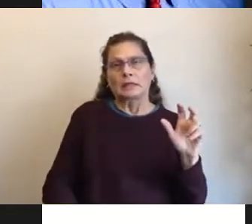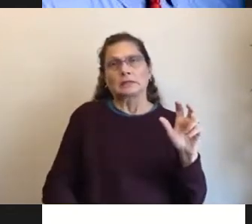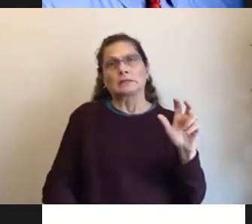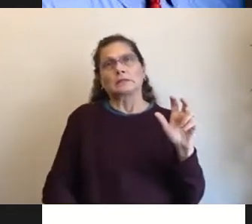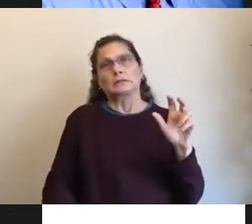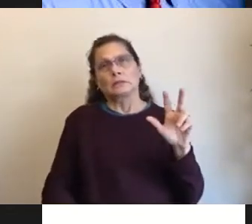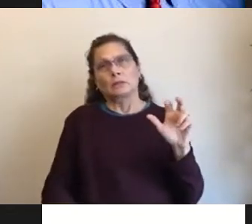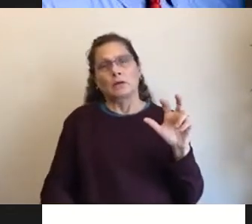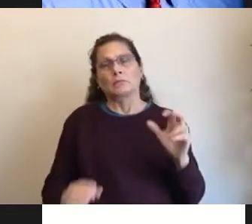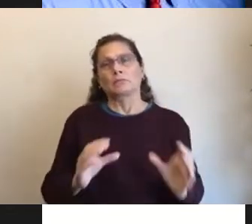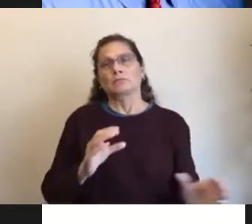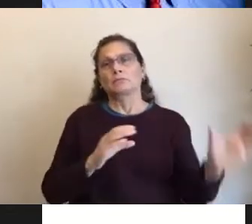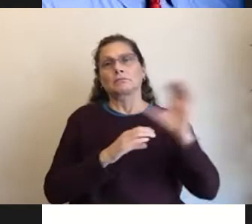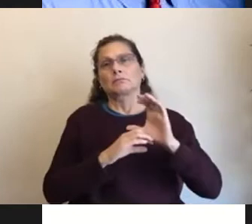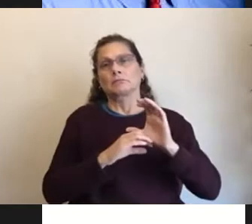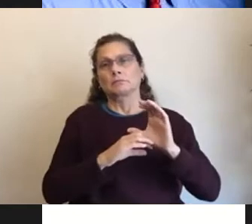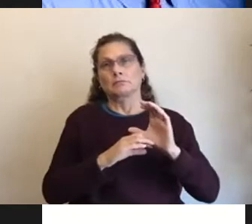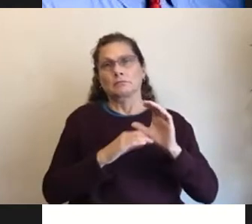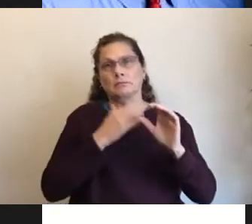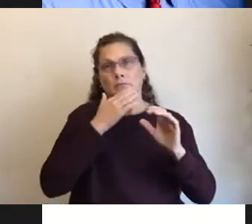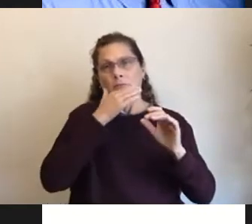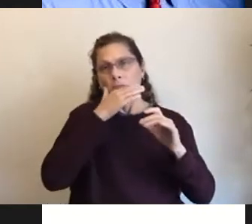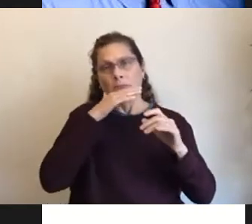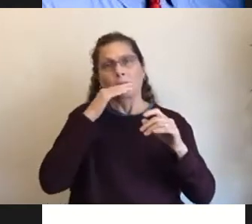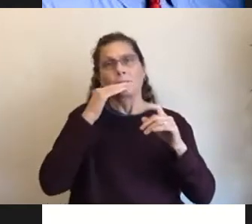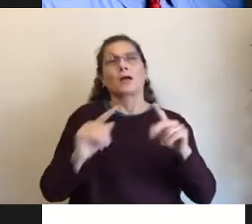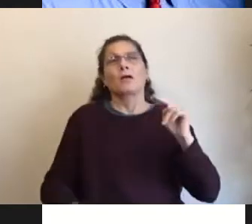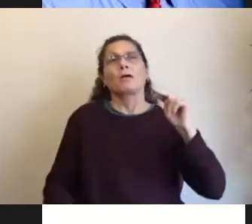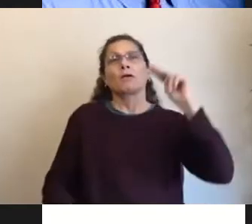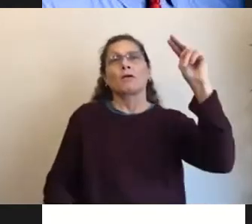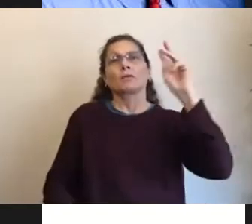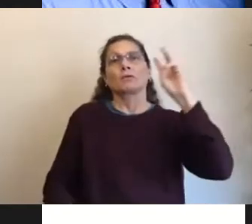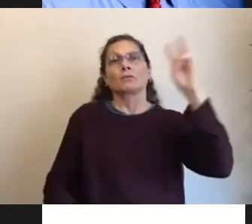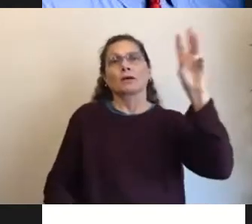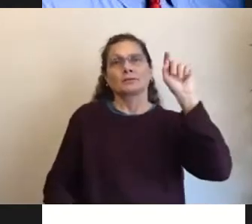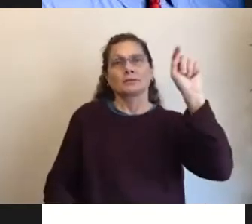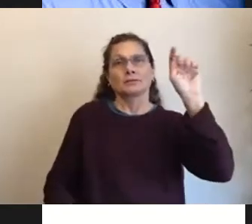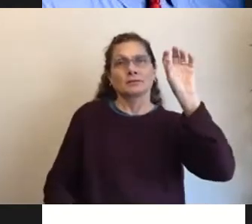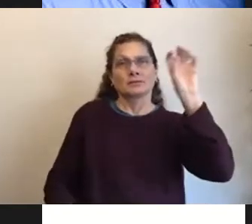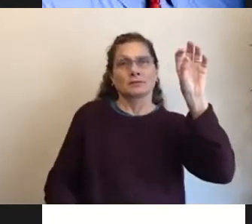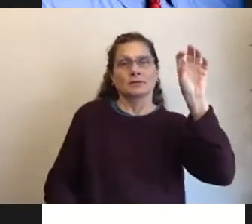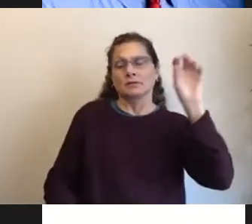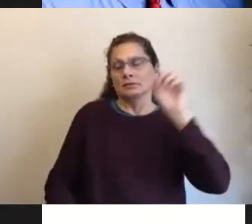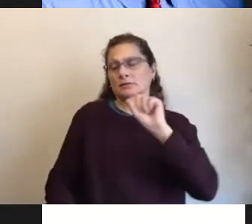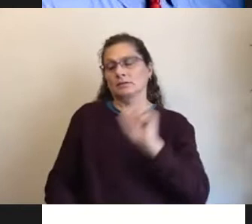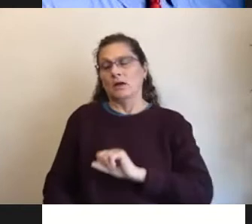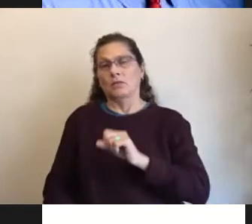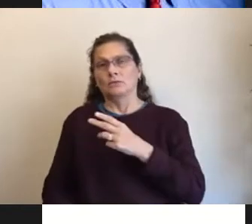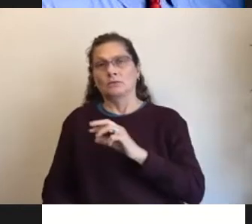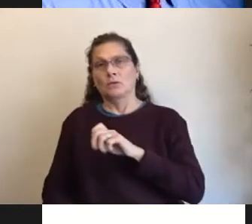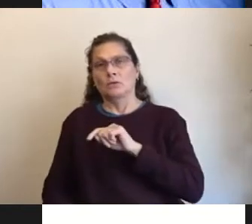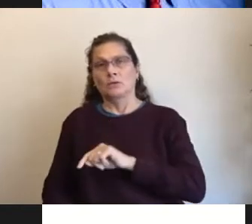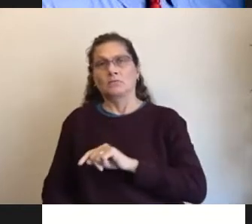is. Additionally, at Northwest Health Center as Southside, those two sites were designed for around 400